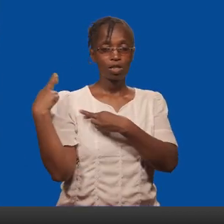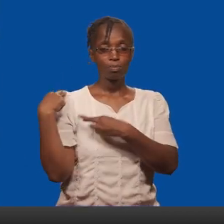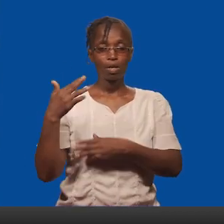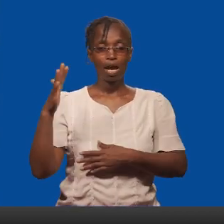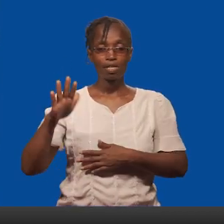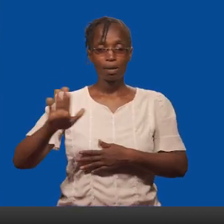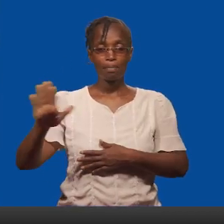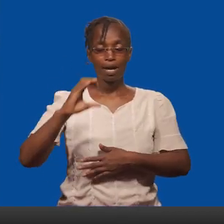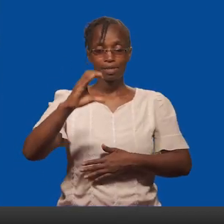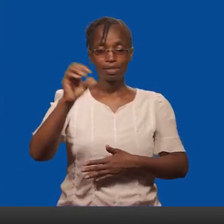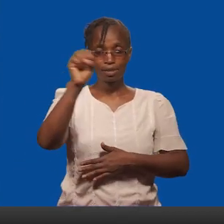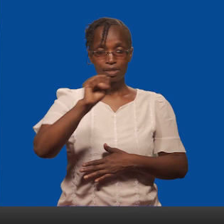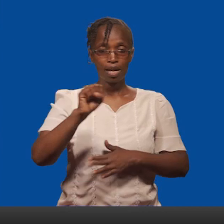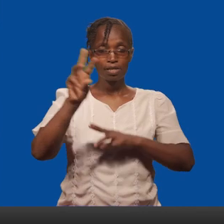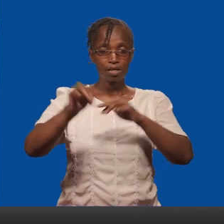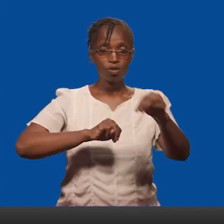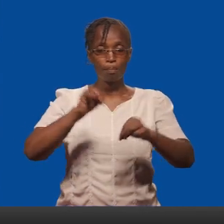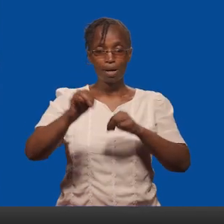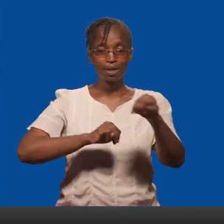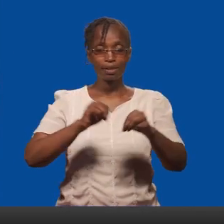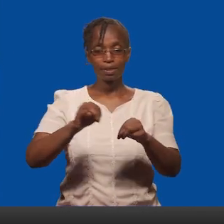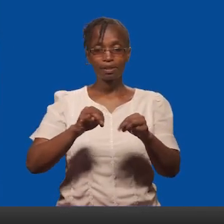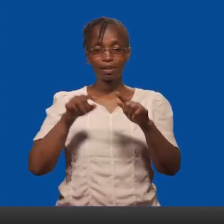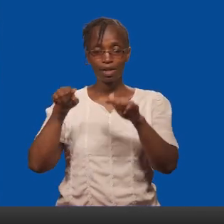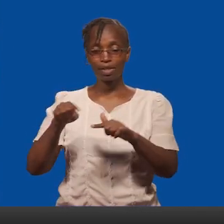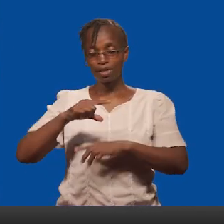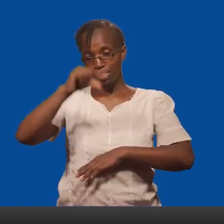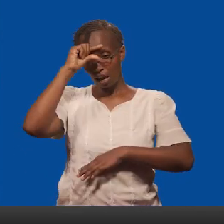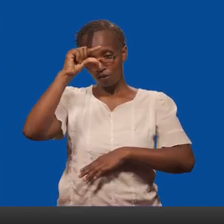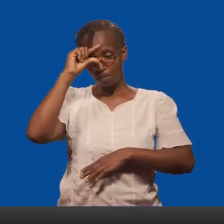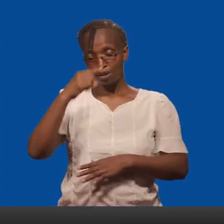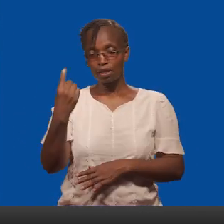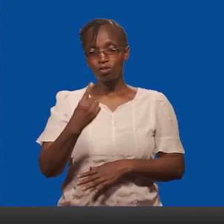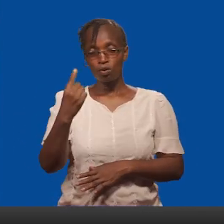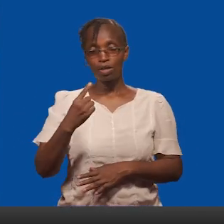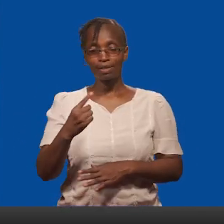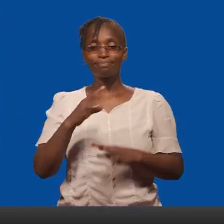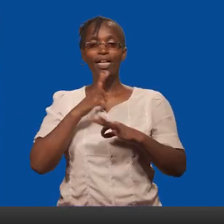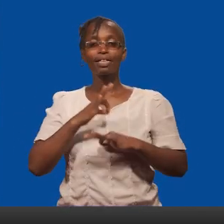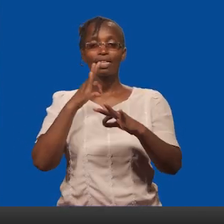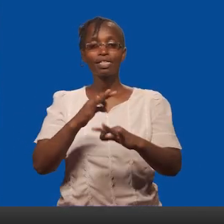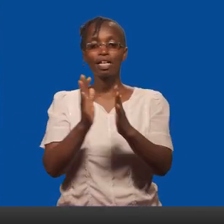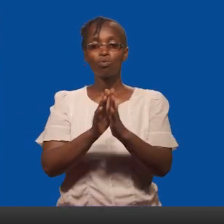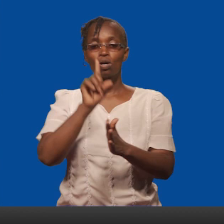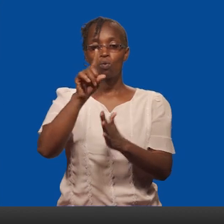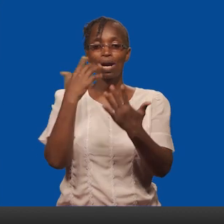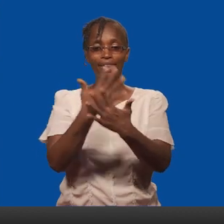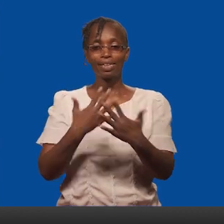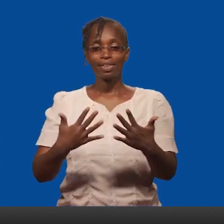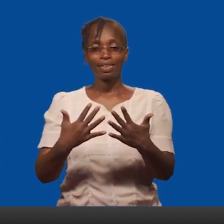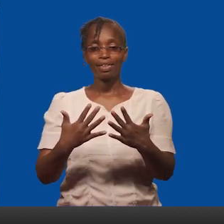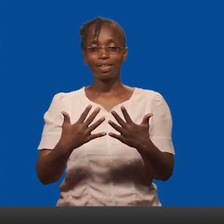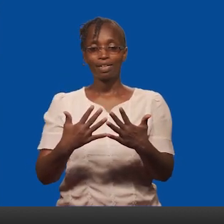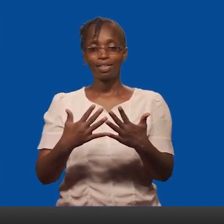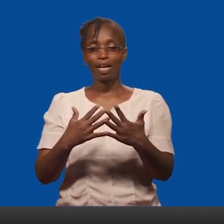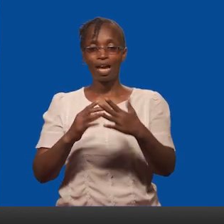who has given me the responsibility as his cabinet secretary to manage this space. This government is only interested in one